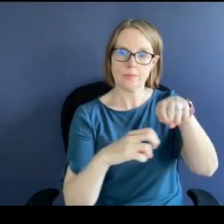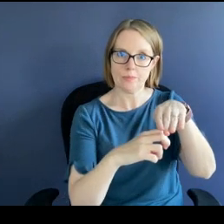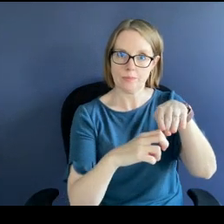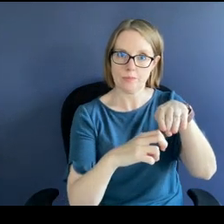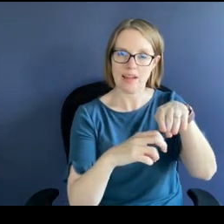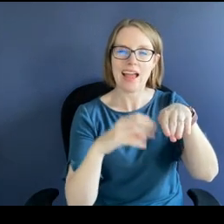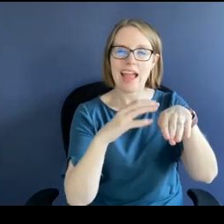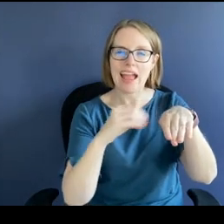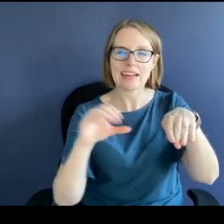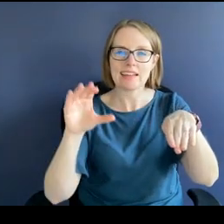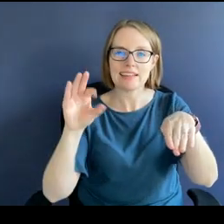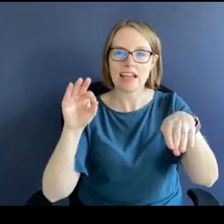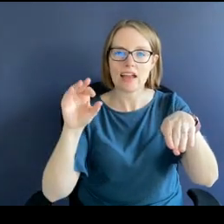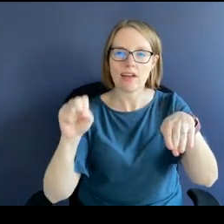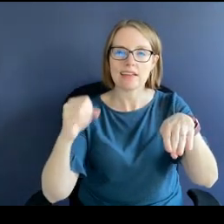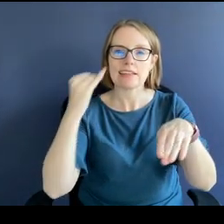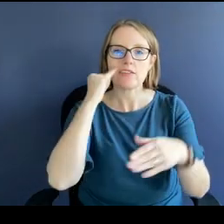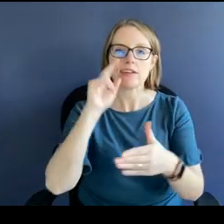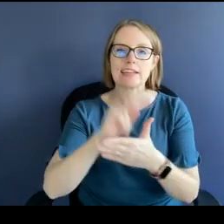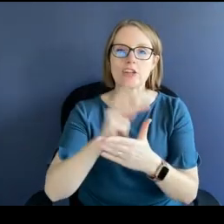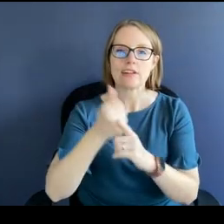narrow U-shaped kitchen.